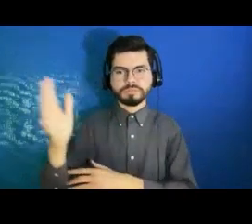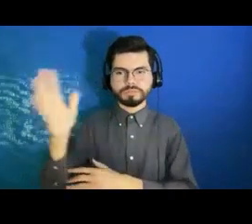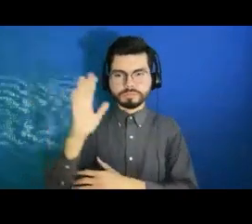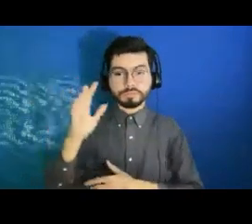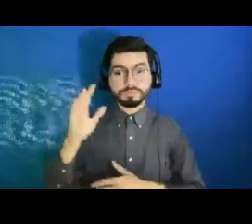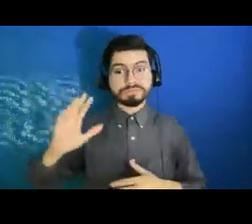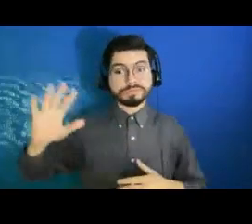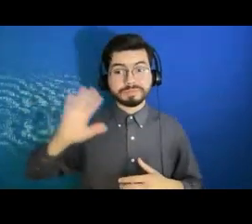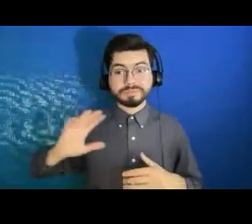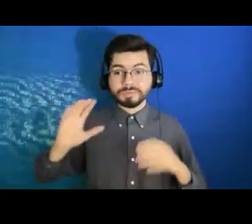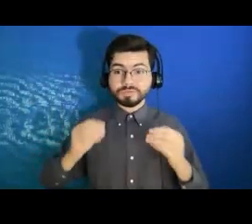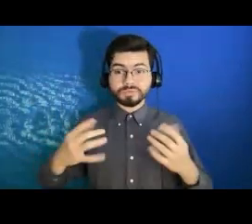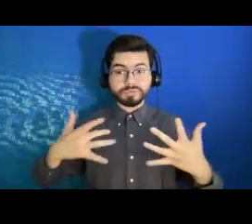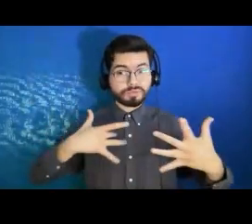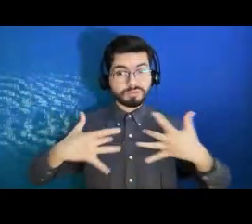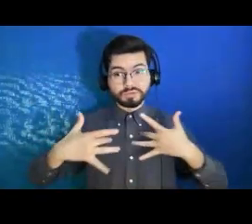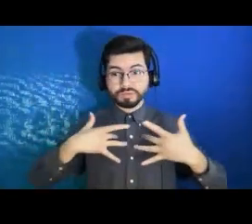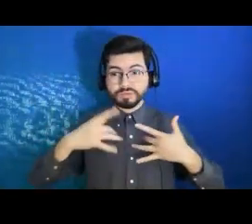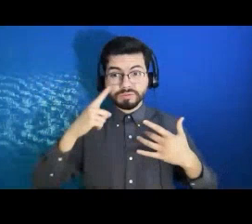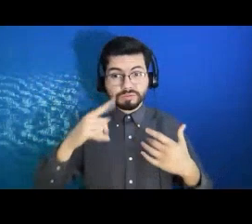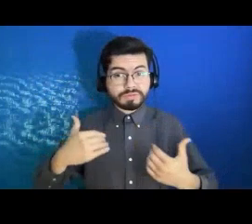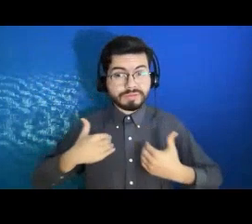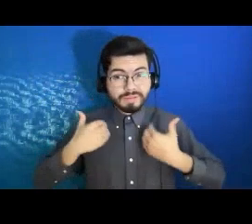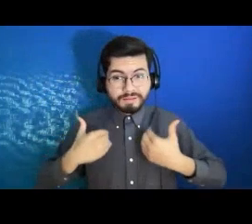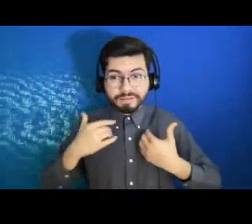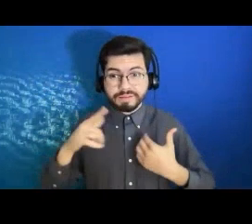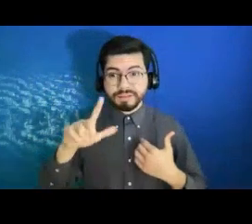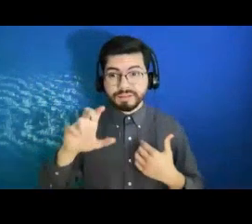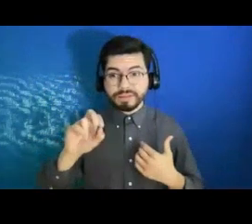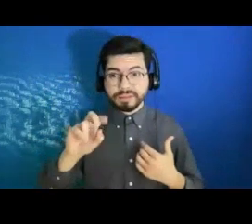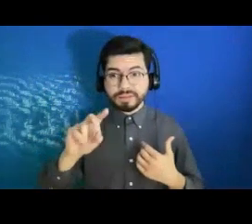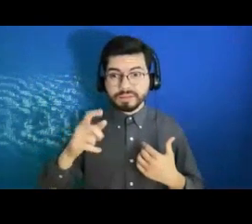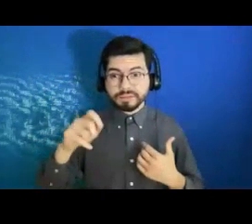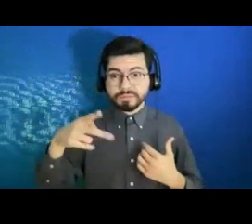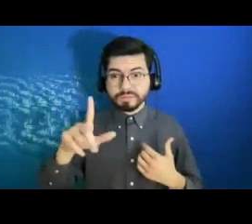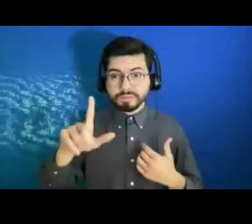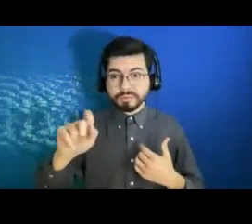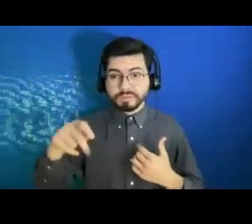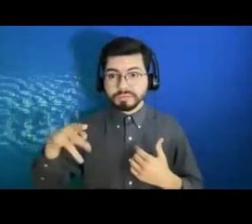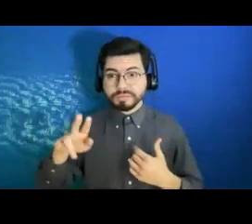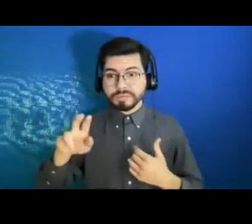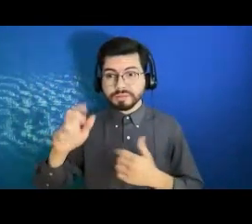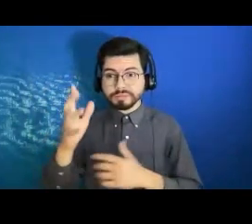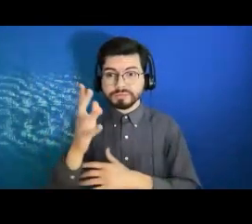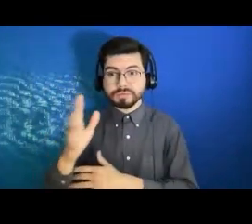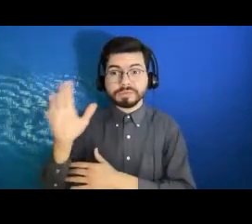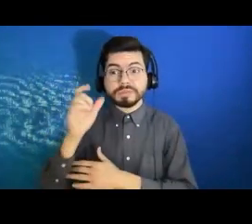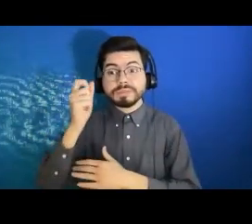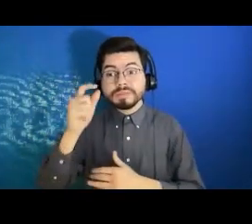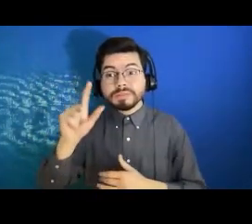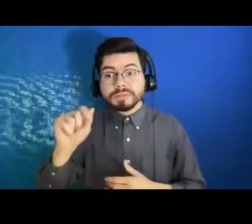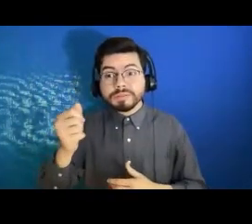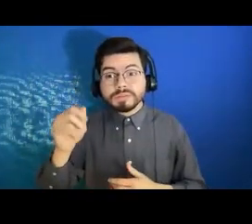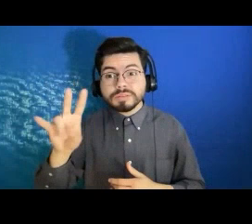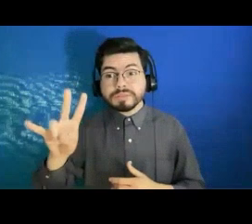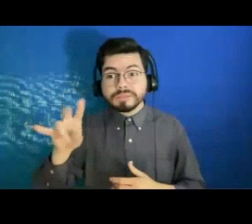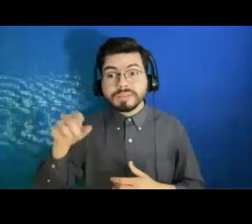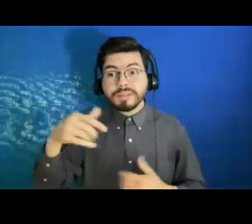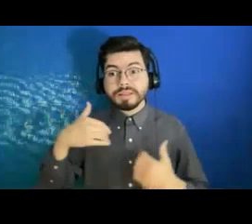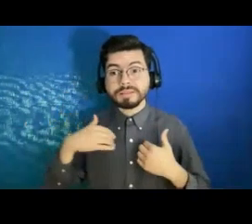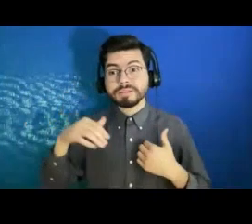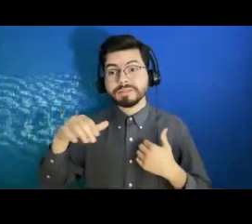young lodgepole pine forest. But in 2016, we had 72,000 acres of fire in young lodgepole